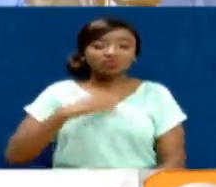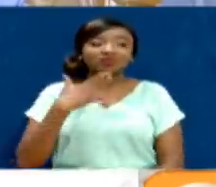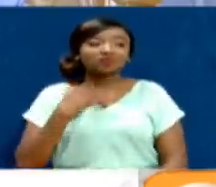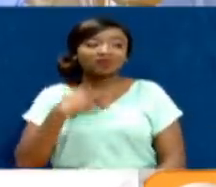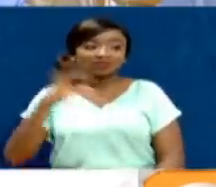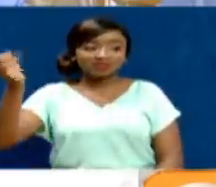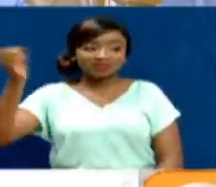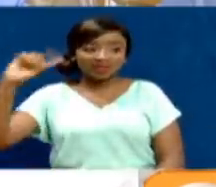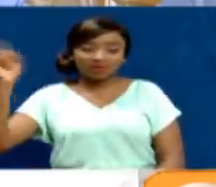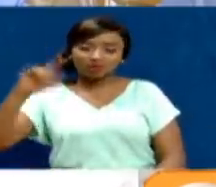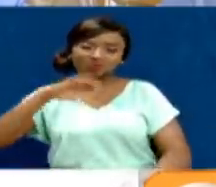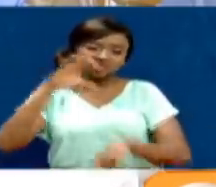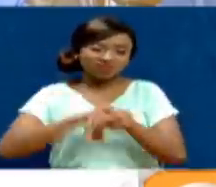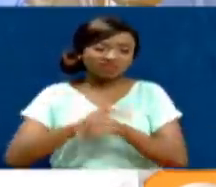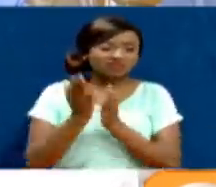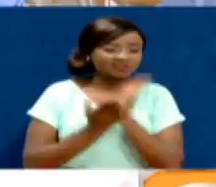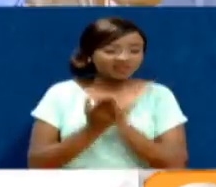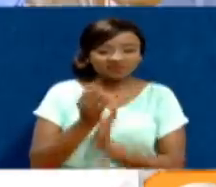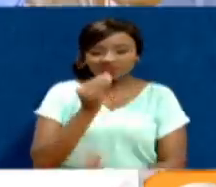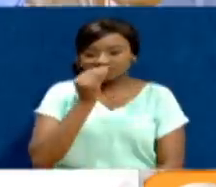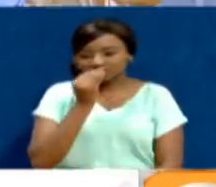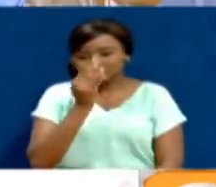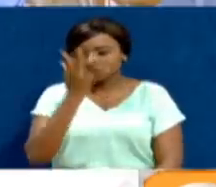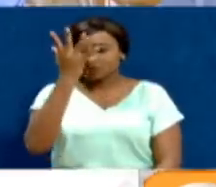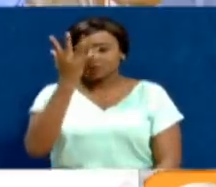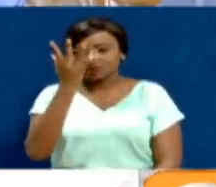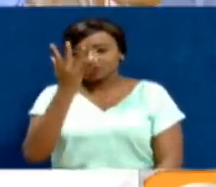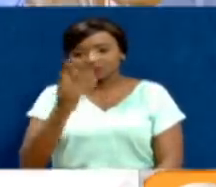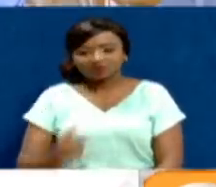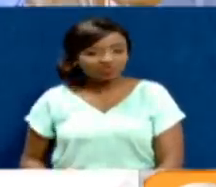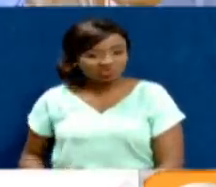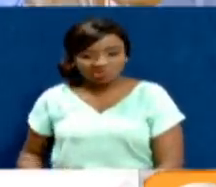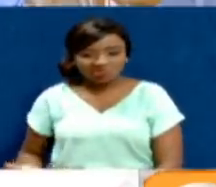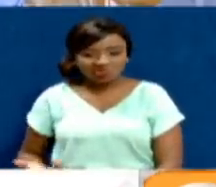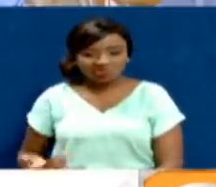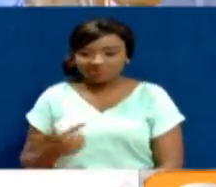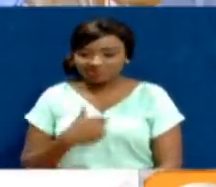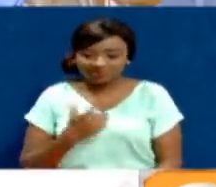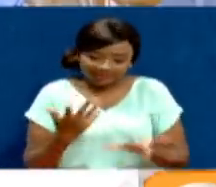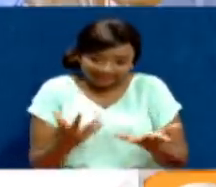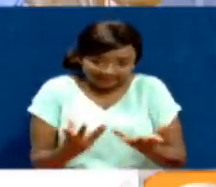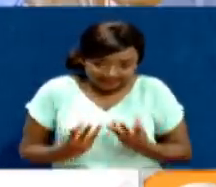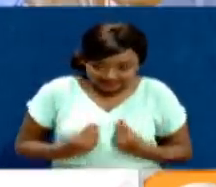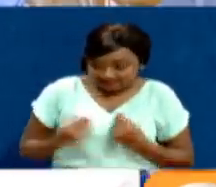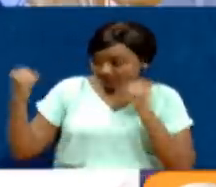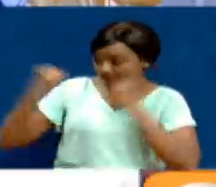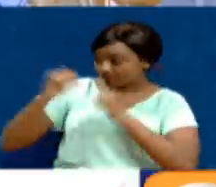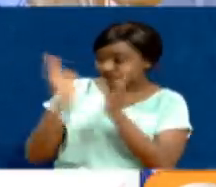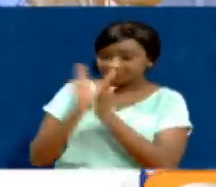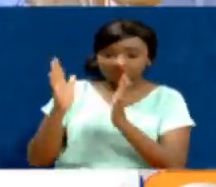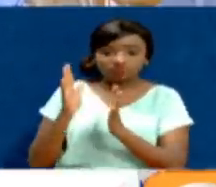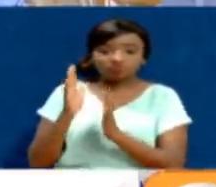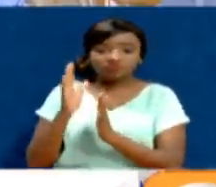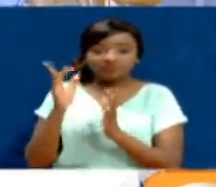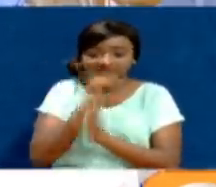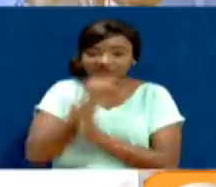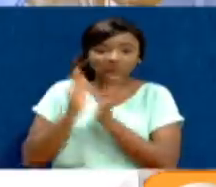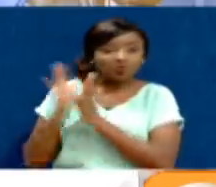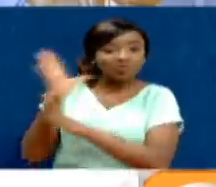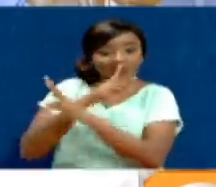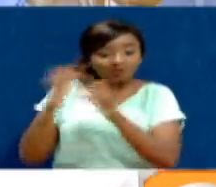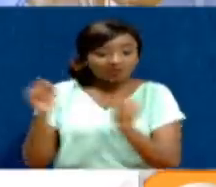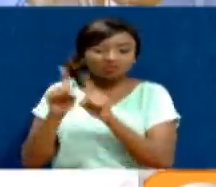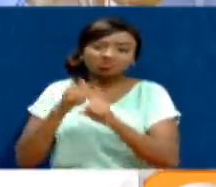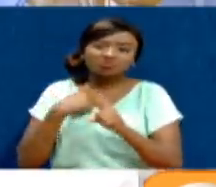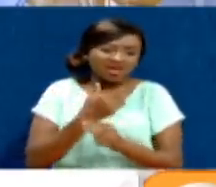to get good services in terms of service delivery, Jeff. So I'd know otherwise we had agreed with the president, and I needed help in